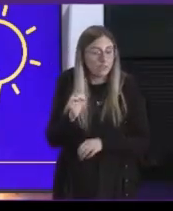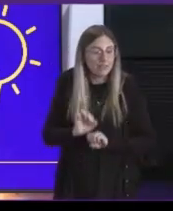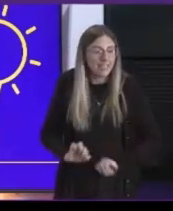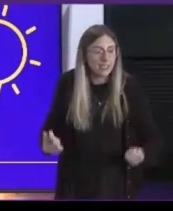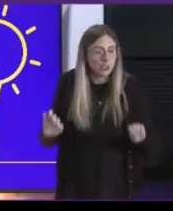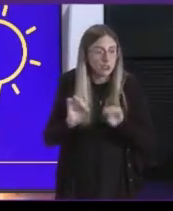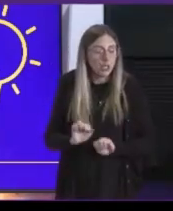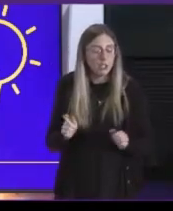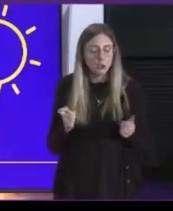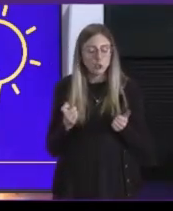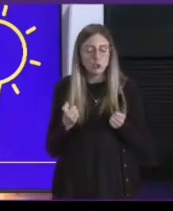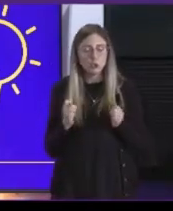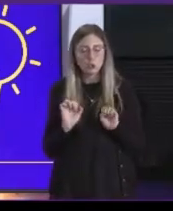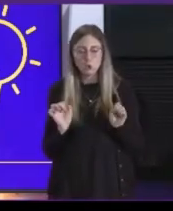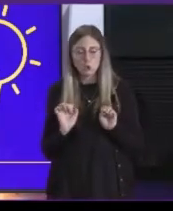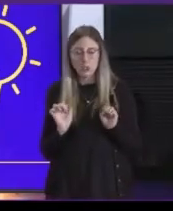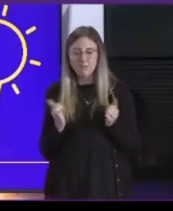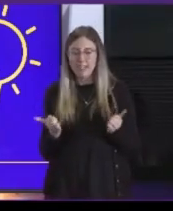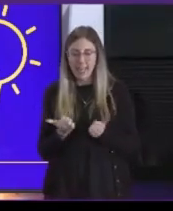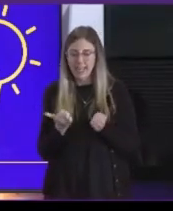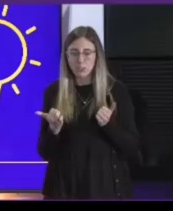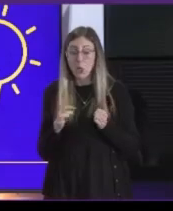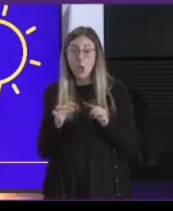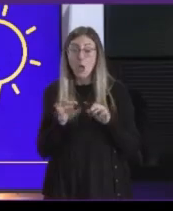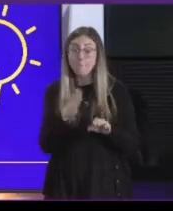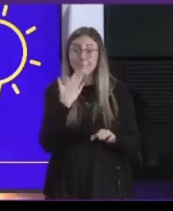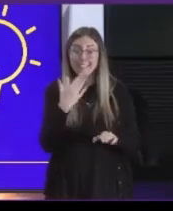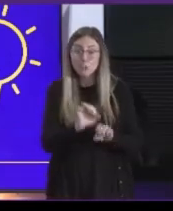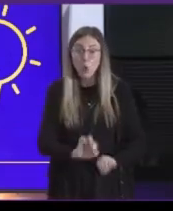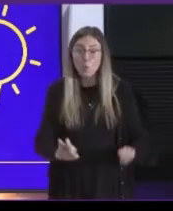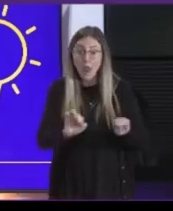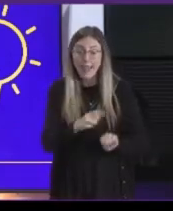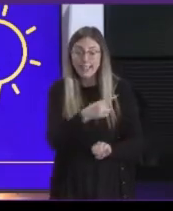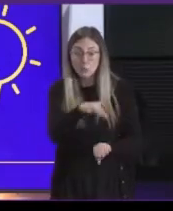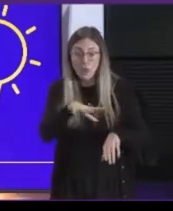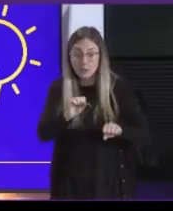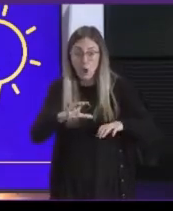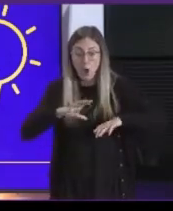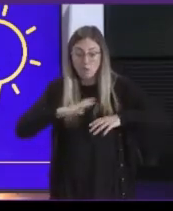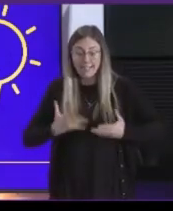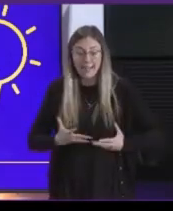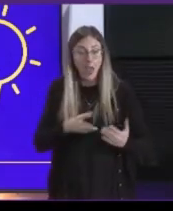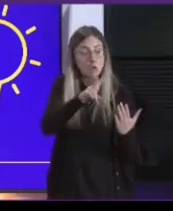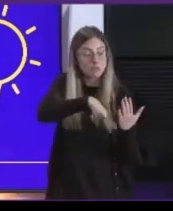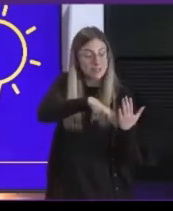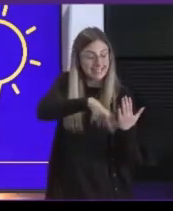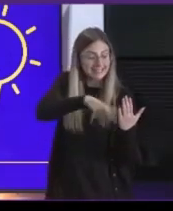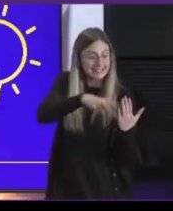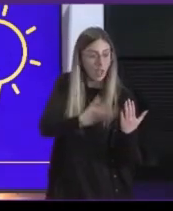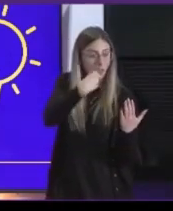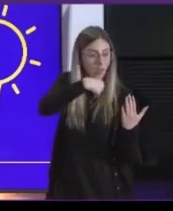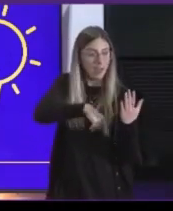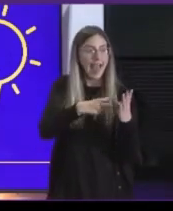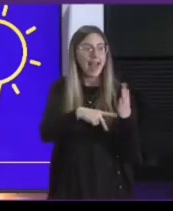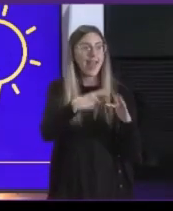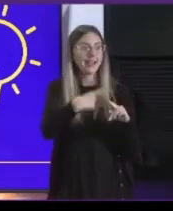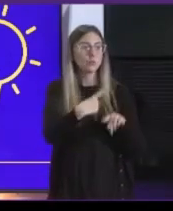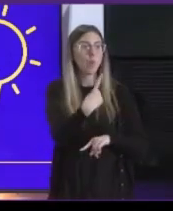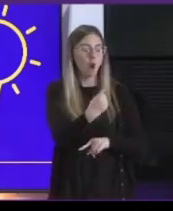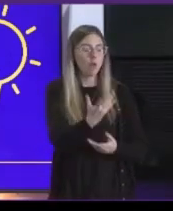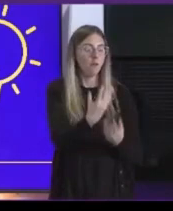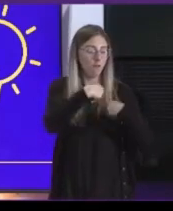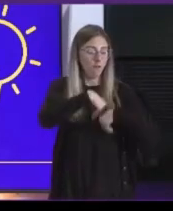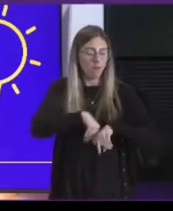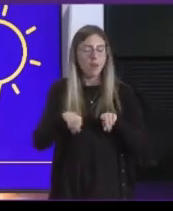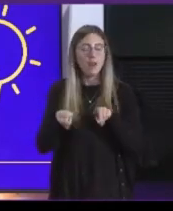yet in place, but they will come. And do not wait for them. You can start already now. You can read the legislation, start with Annex 1, and also start